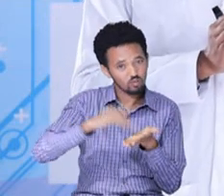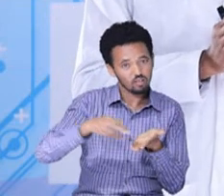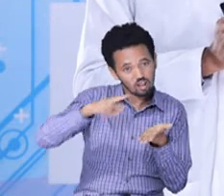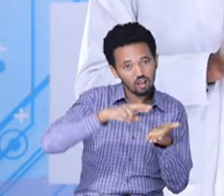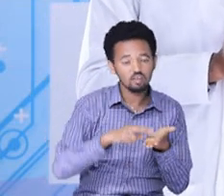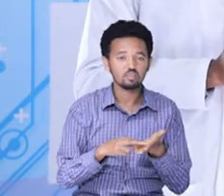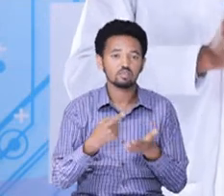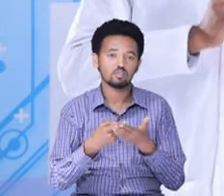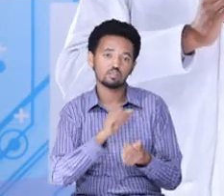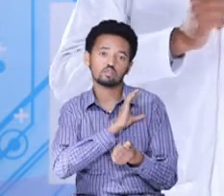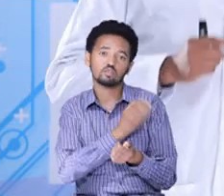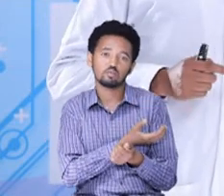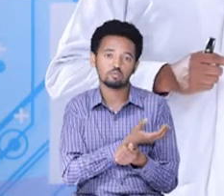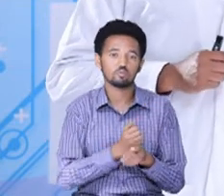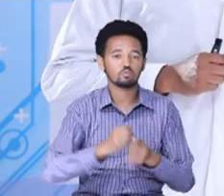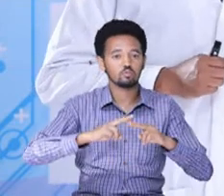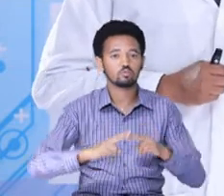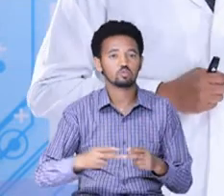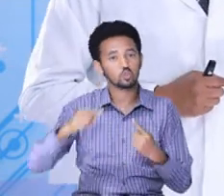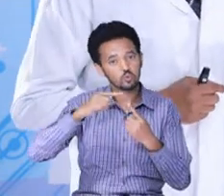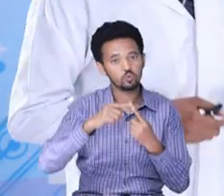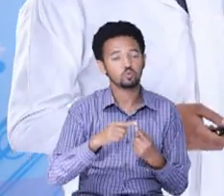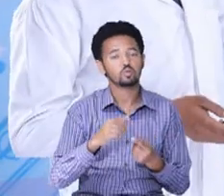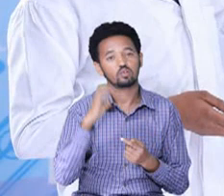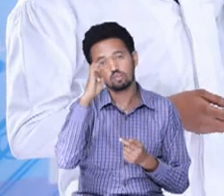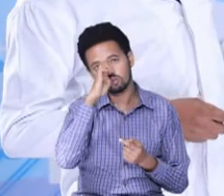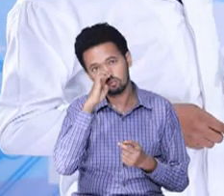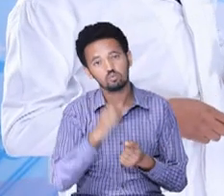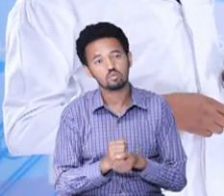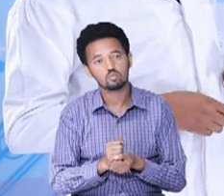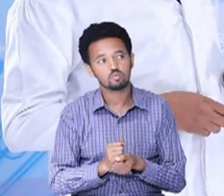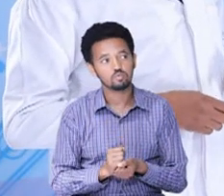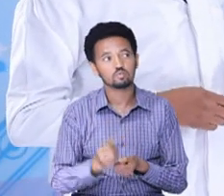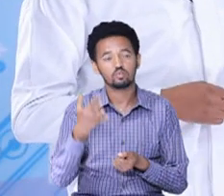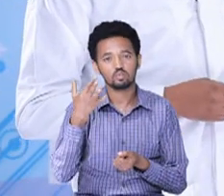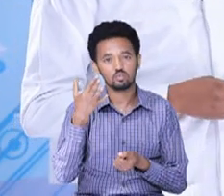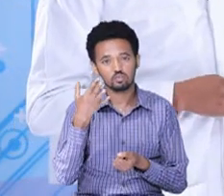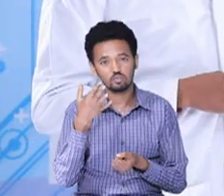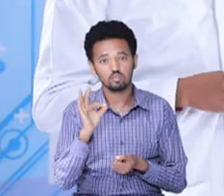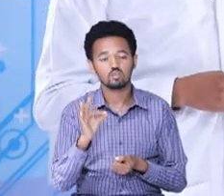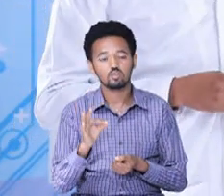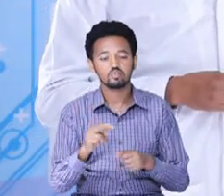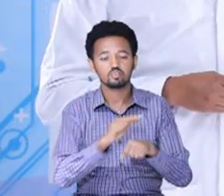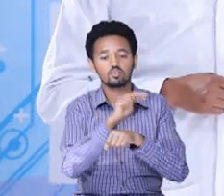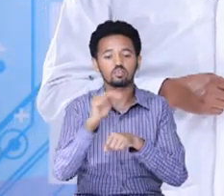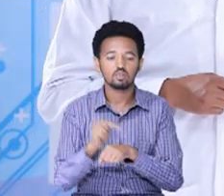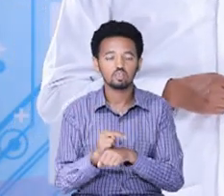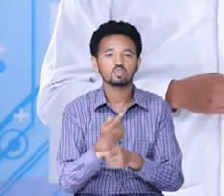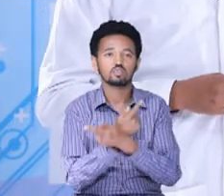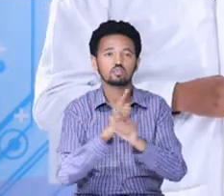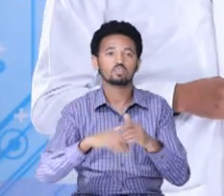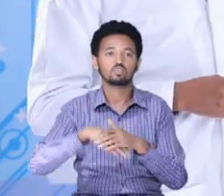the colonial power to get independence like to Ethiopia. 9.2, the National